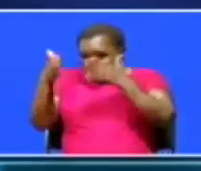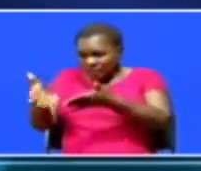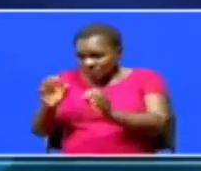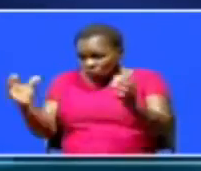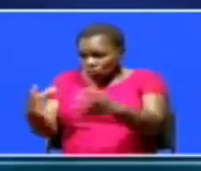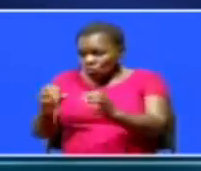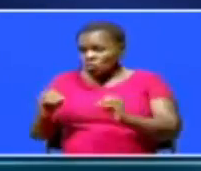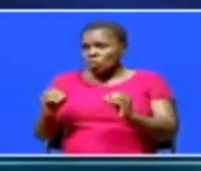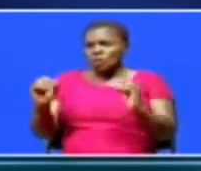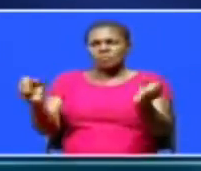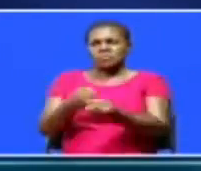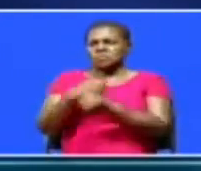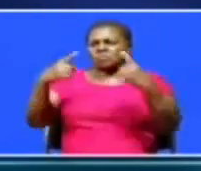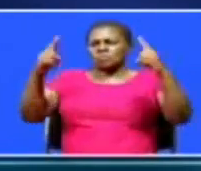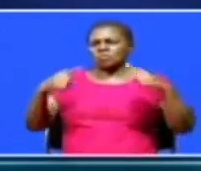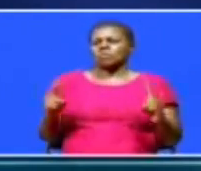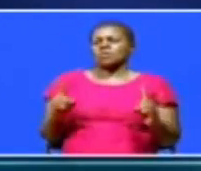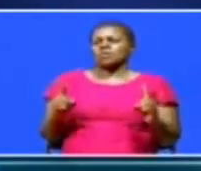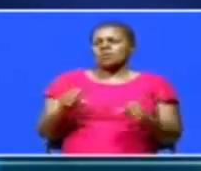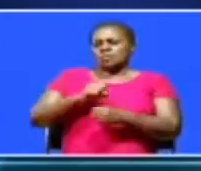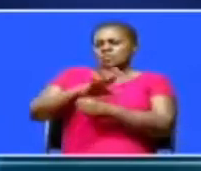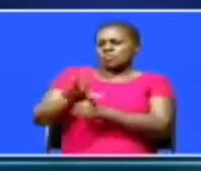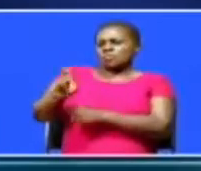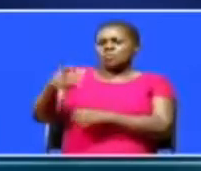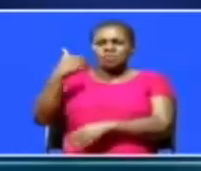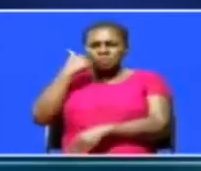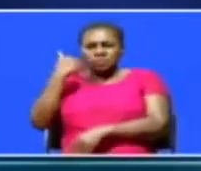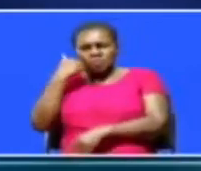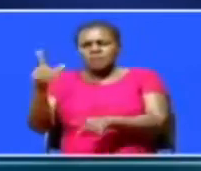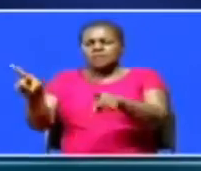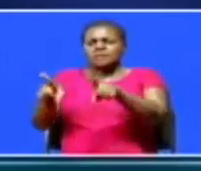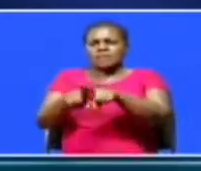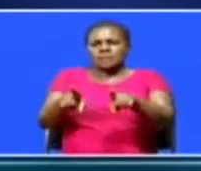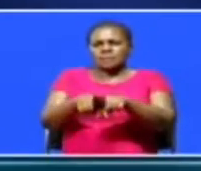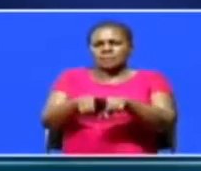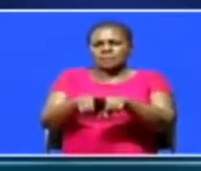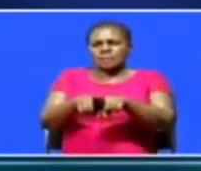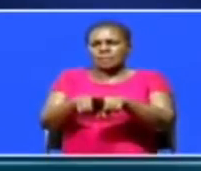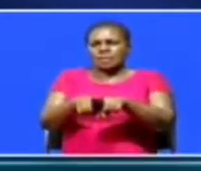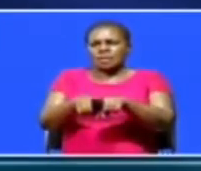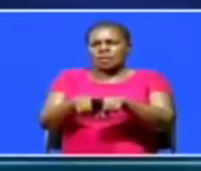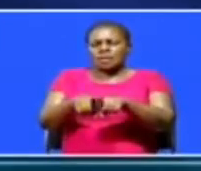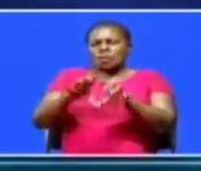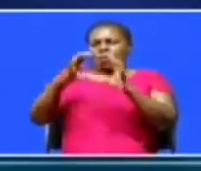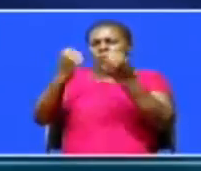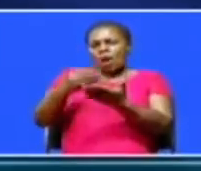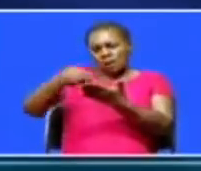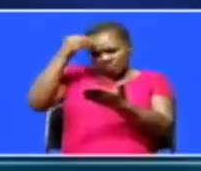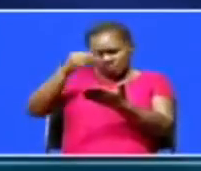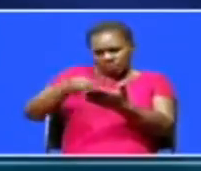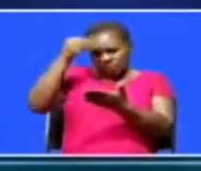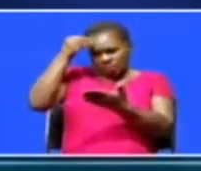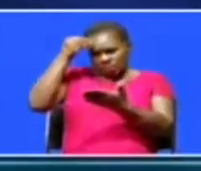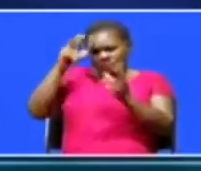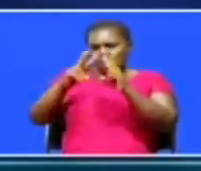group would not be very successful. But the COVID-19 pandemic has come with the critical global lesson on the